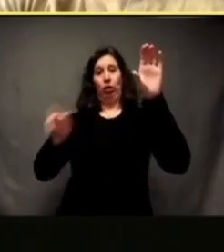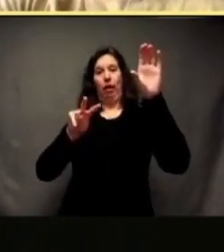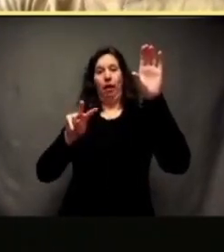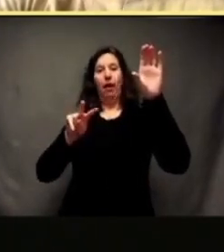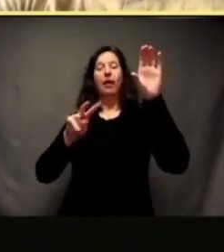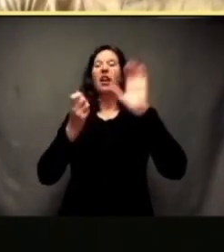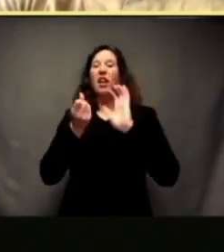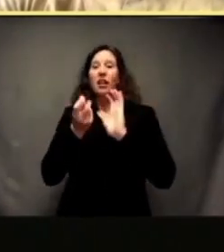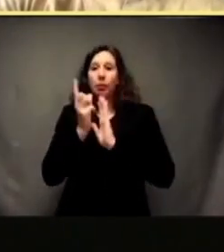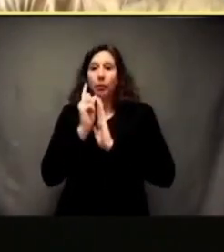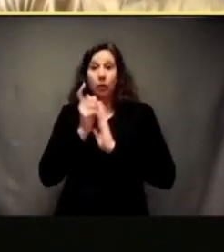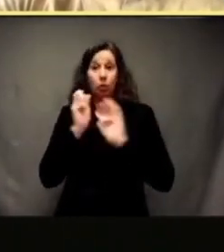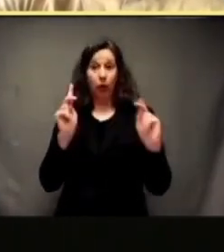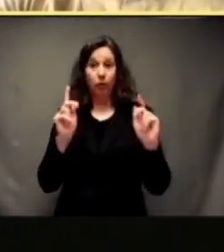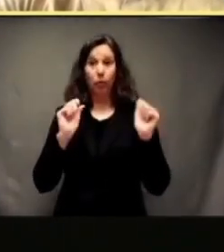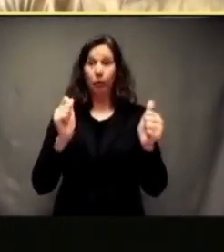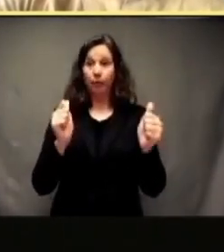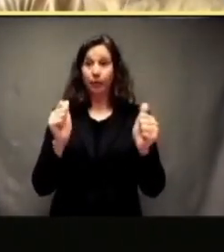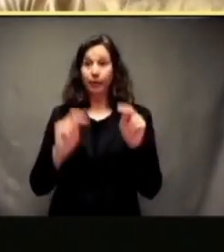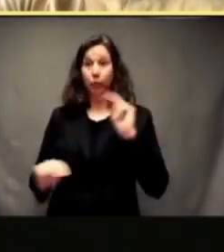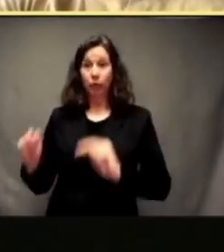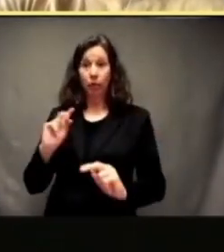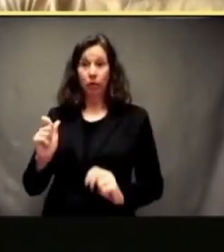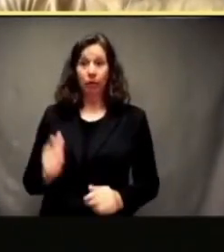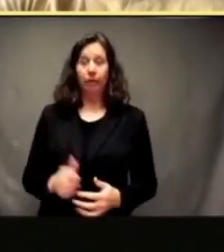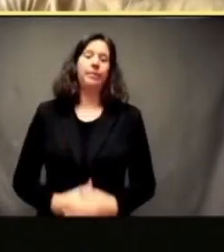couple of minutes.